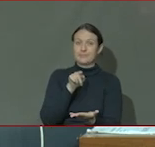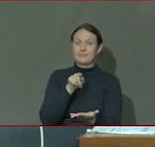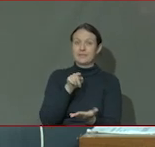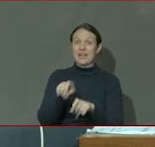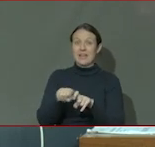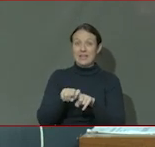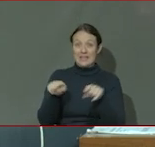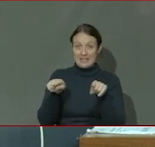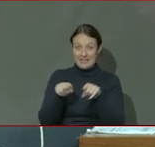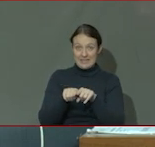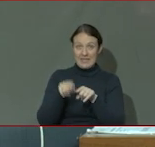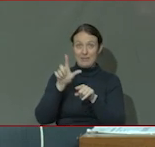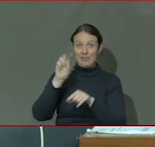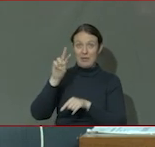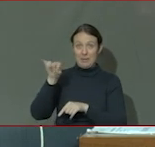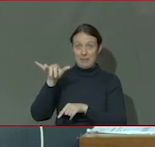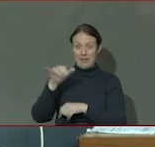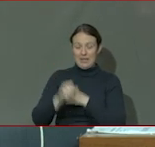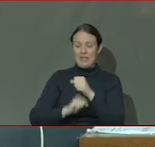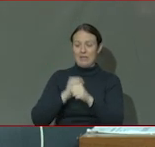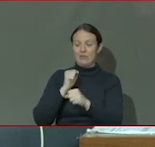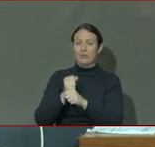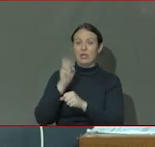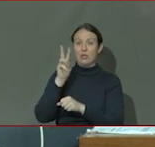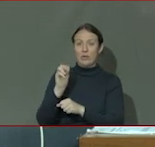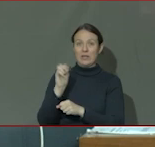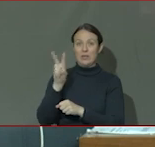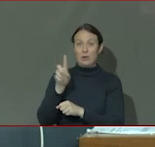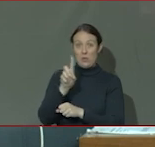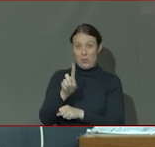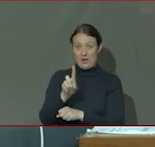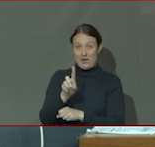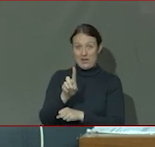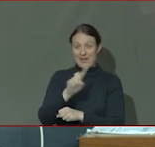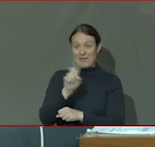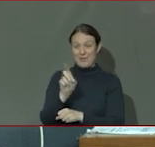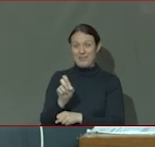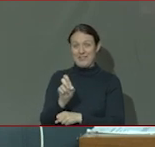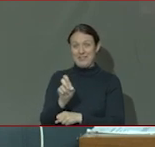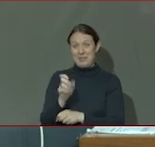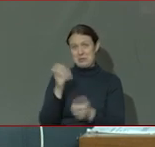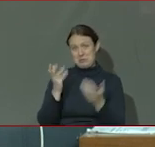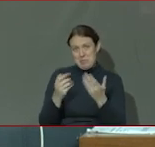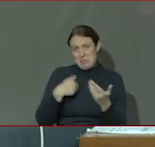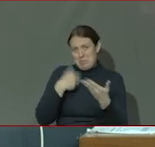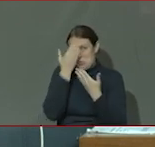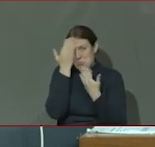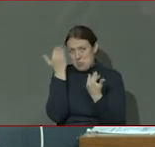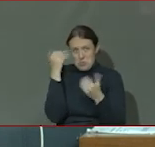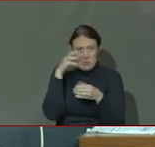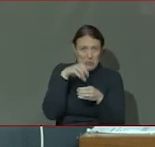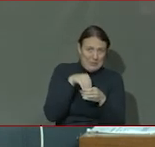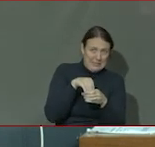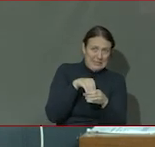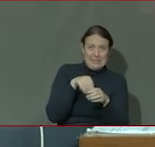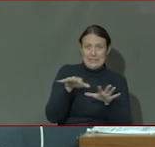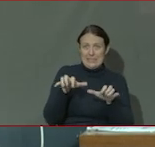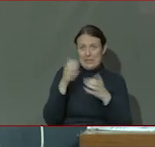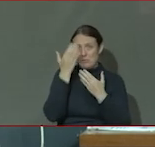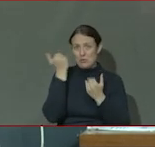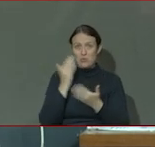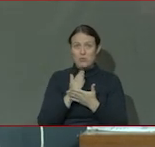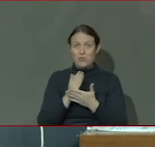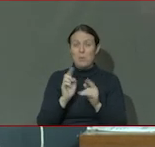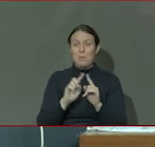7th of May, but in the year 2021. Now, I'm not sure if they will give you a pedigree diagram, but this is understand the